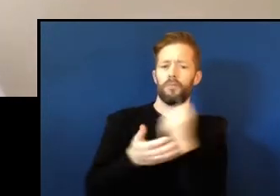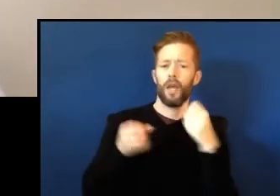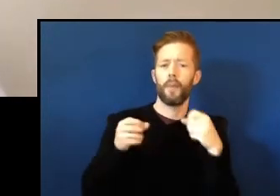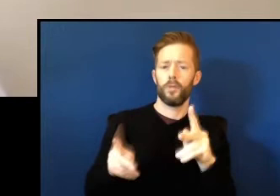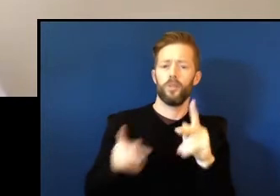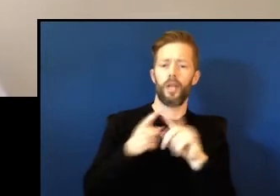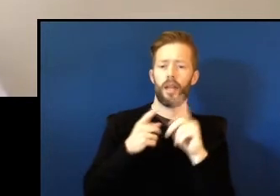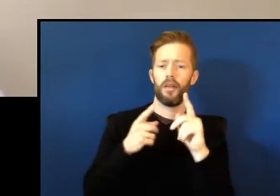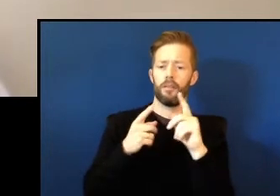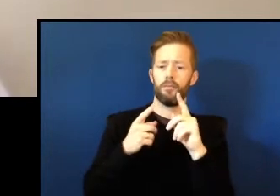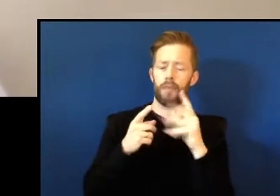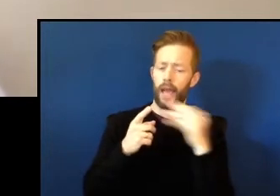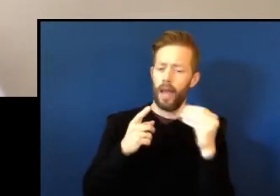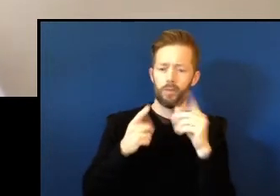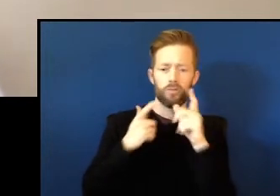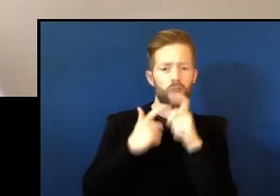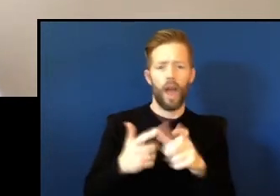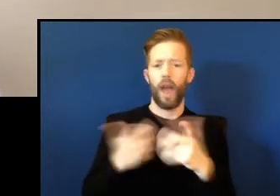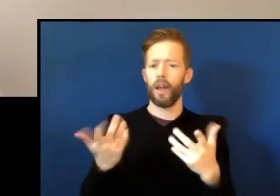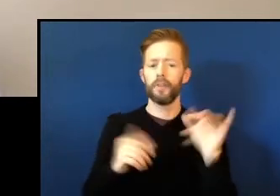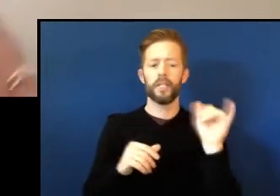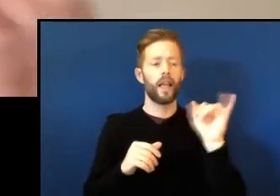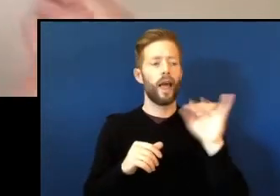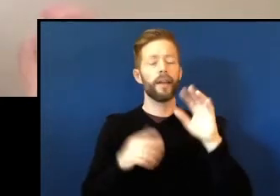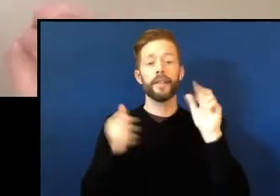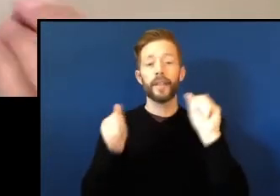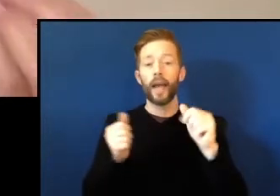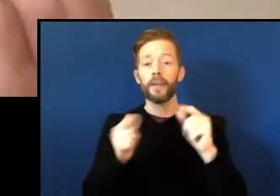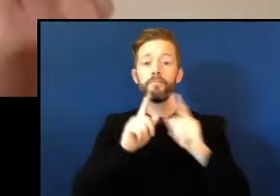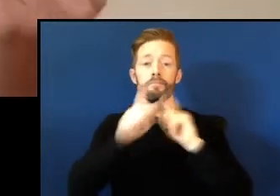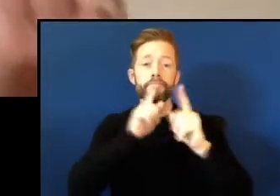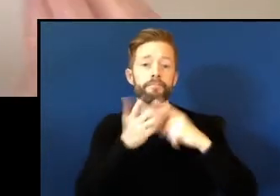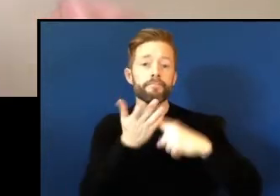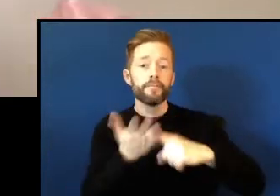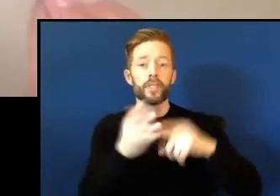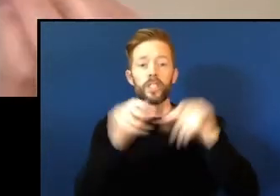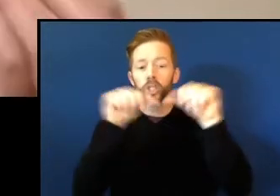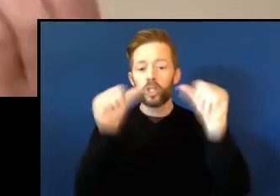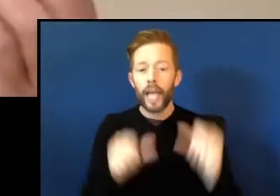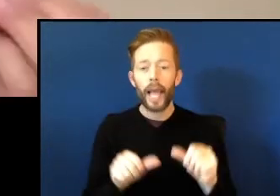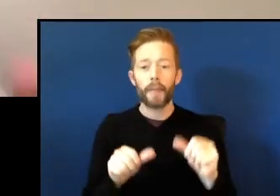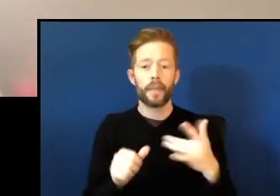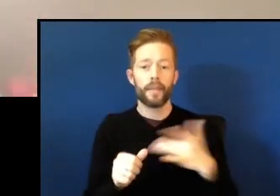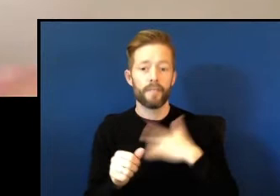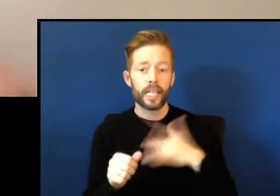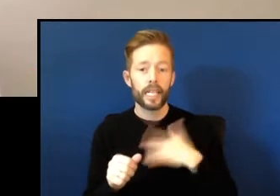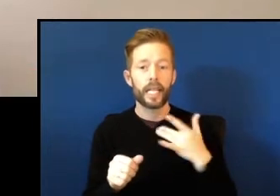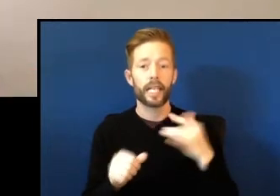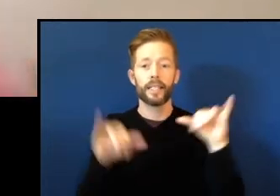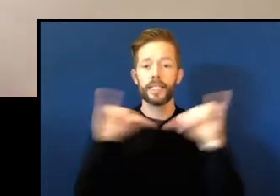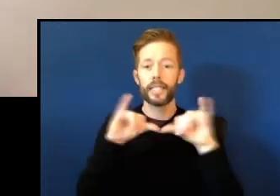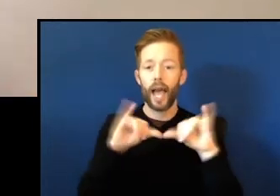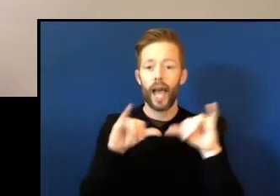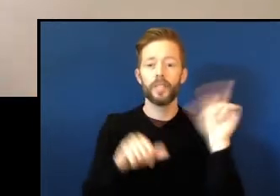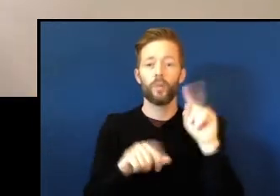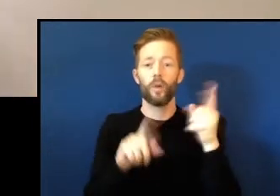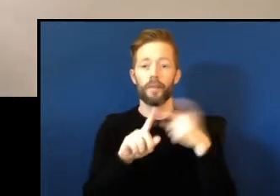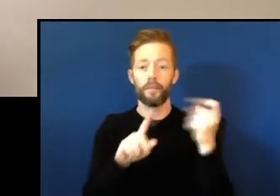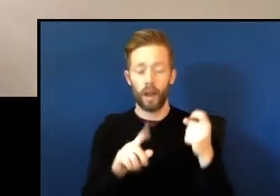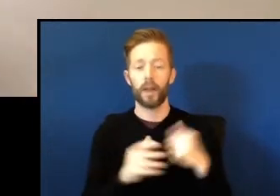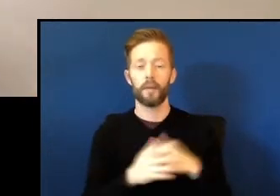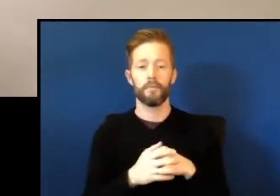and run with them. Take those opportunities to talk about the shape, the feeling, the size, where it came